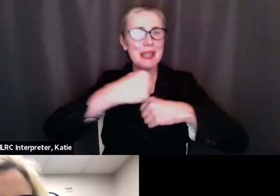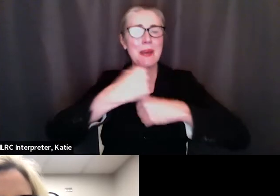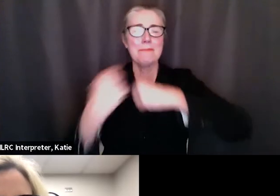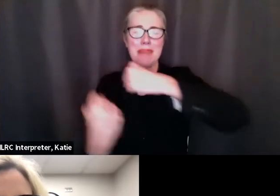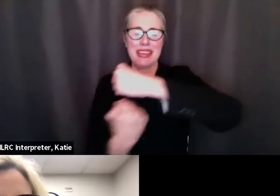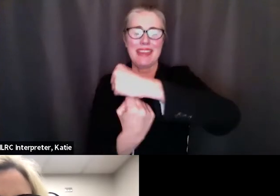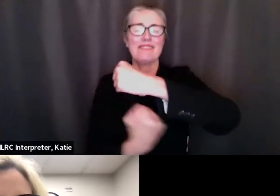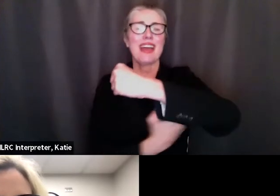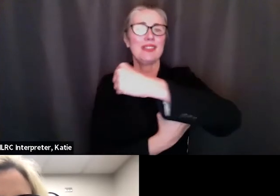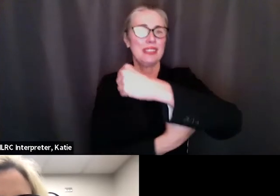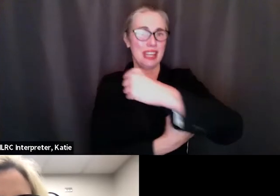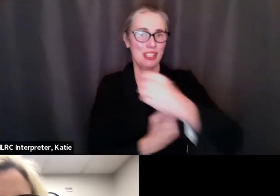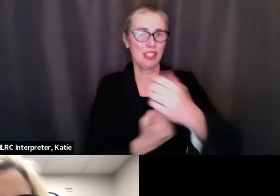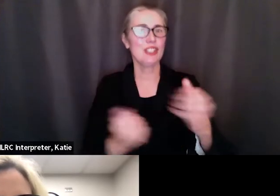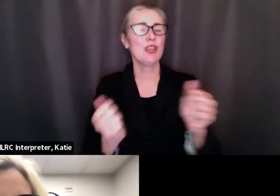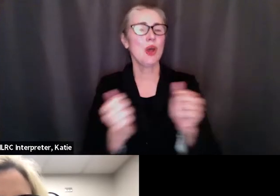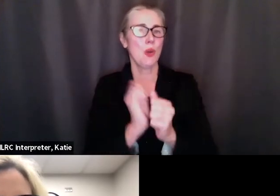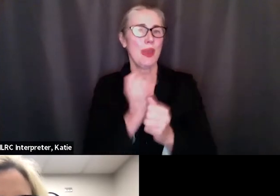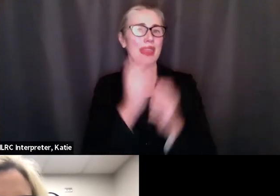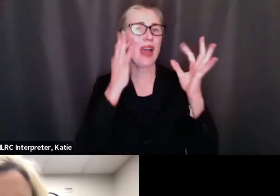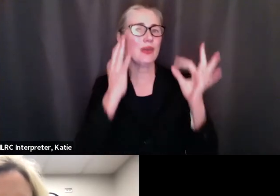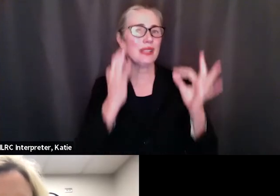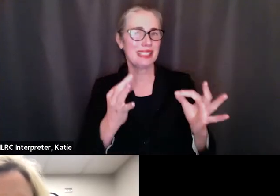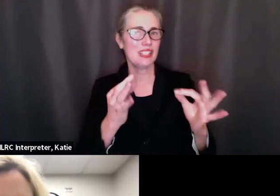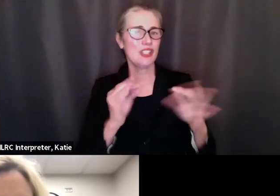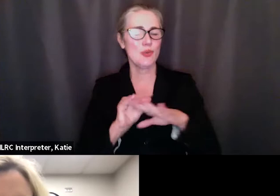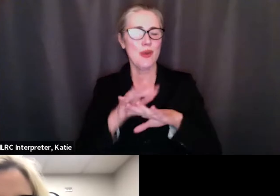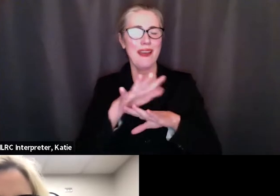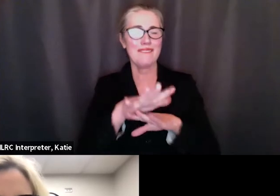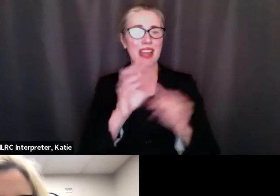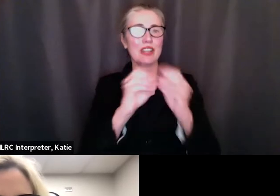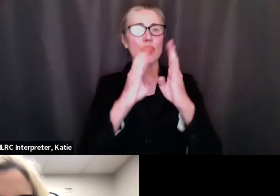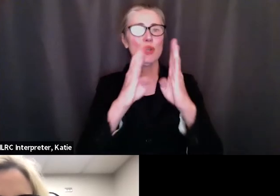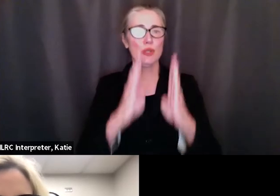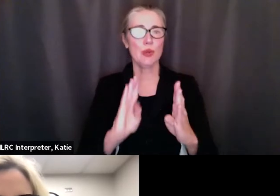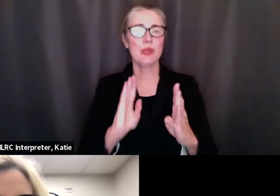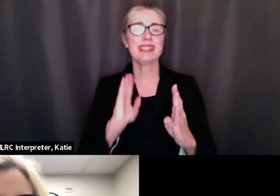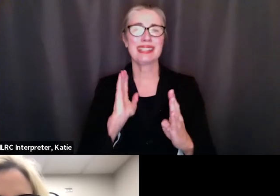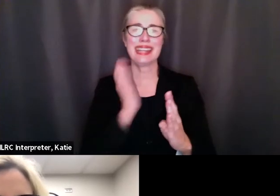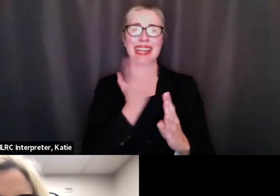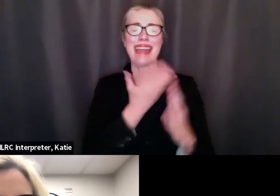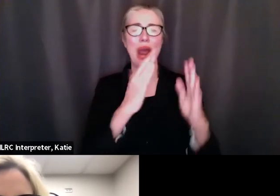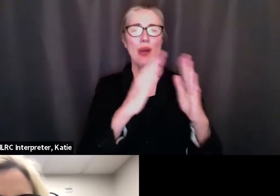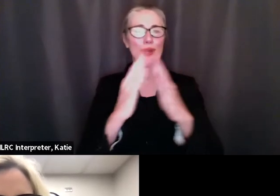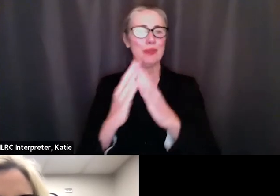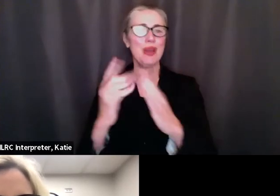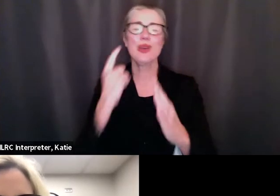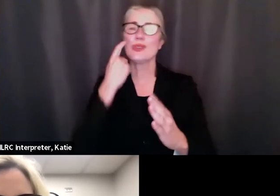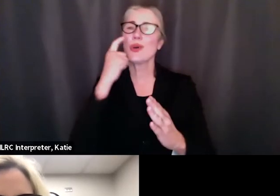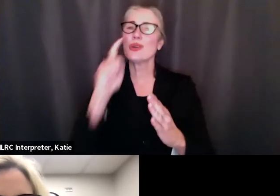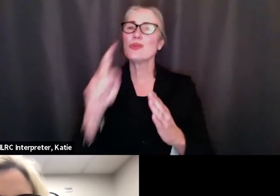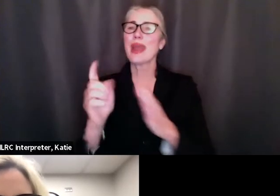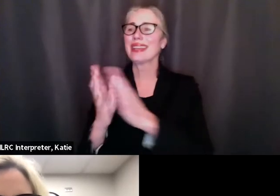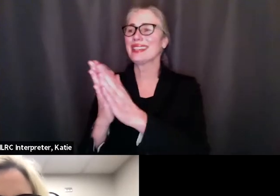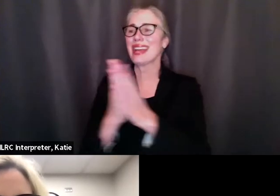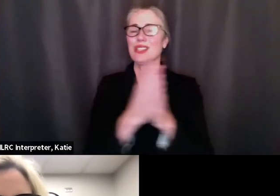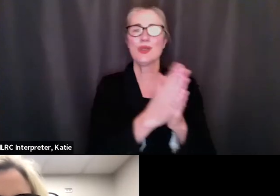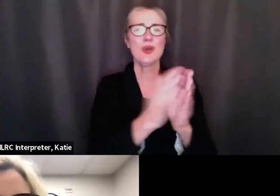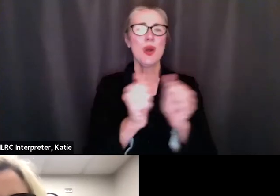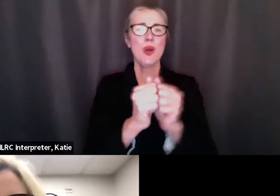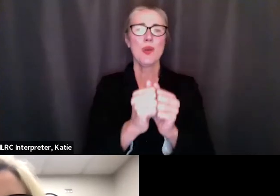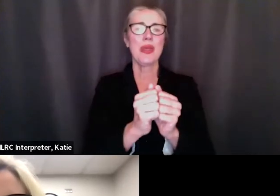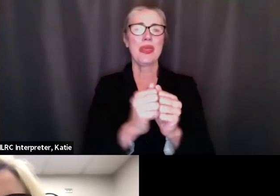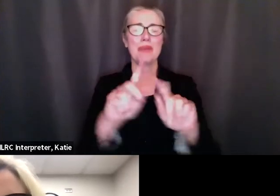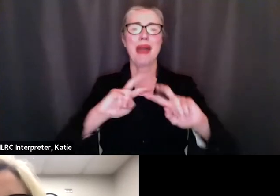make for the future of the students of our community so with that i want to recognize all of you with along with my cabinet and